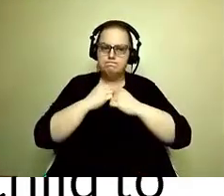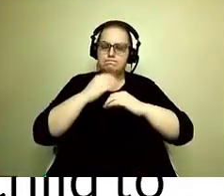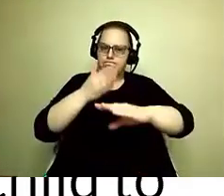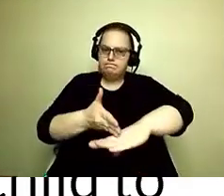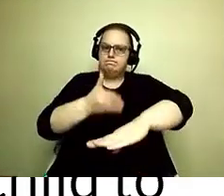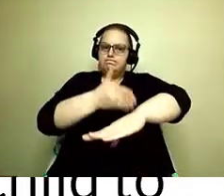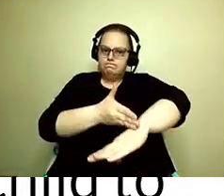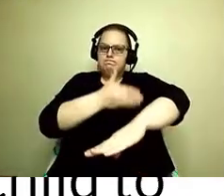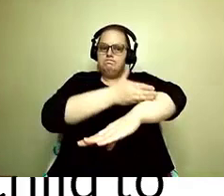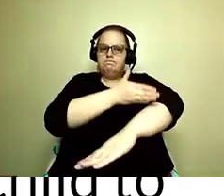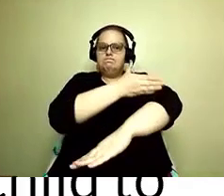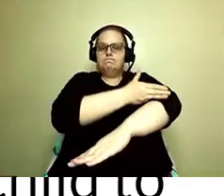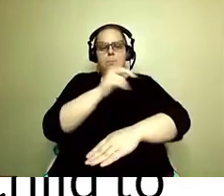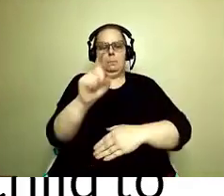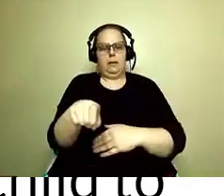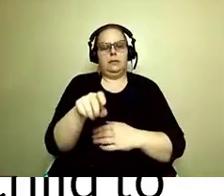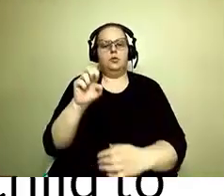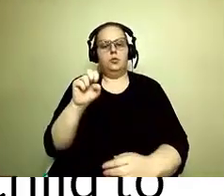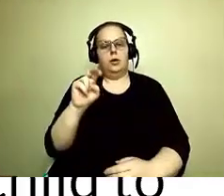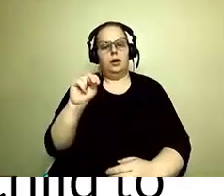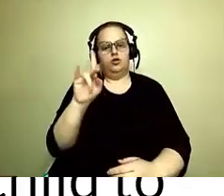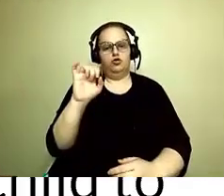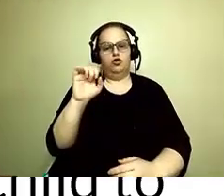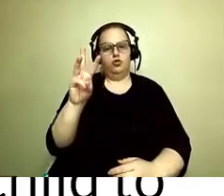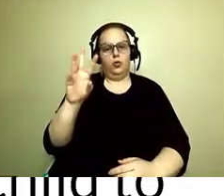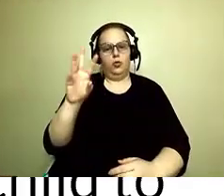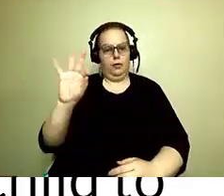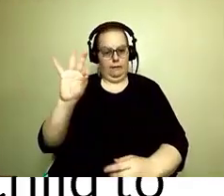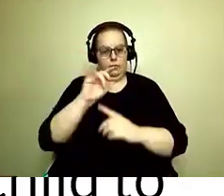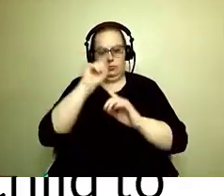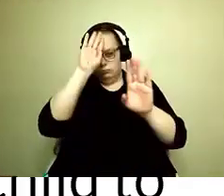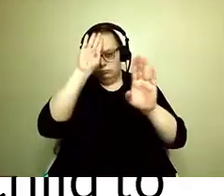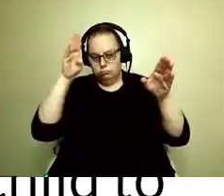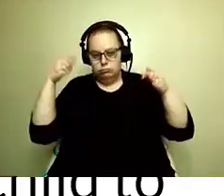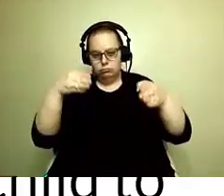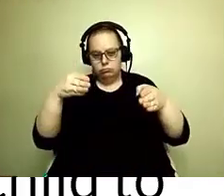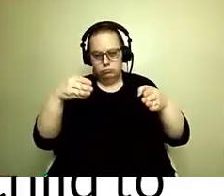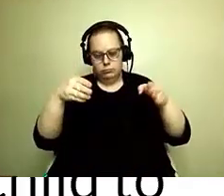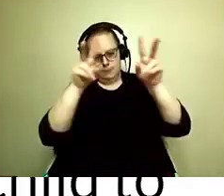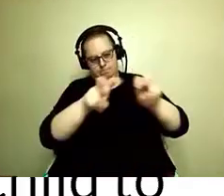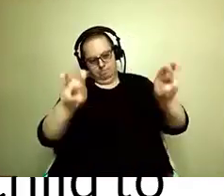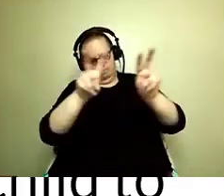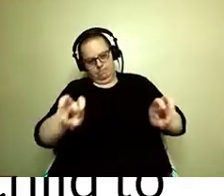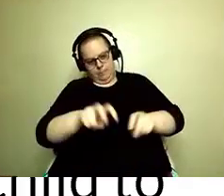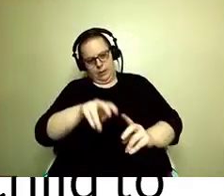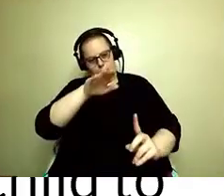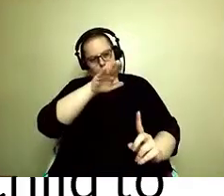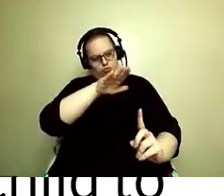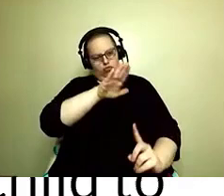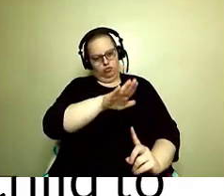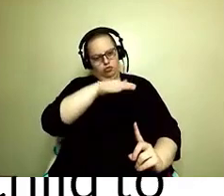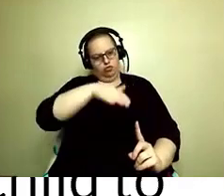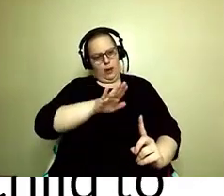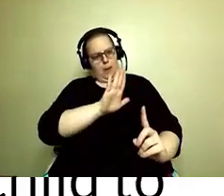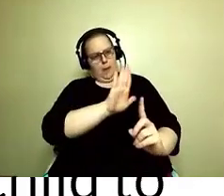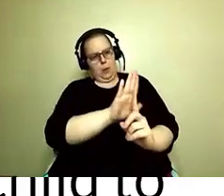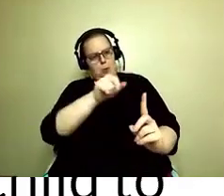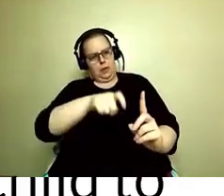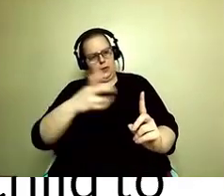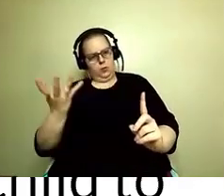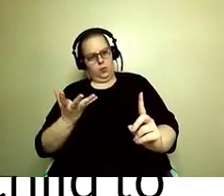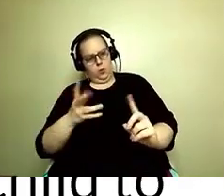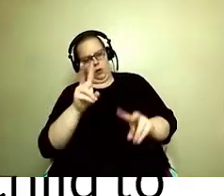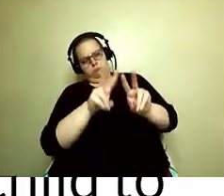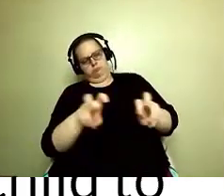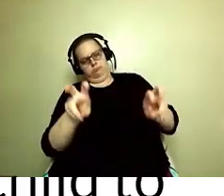Endrew F. focuses really on looking at the individual needs of the child. And I think that's